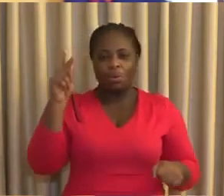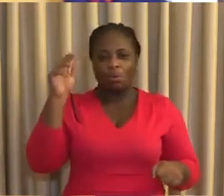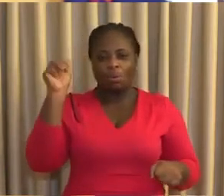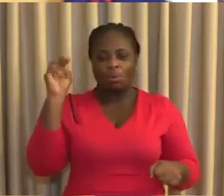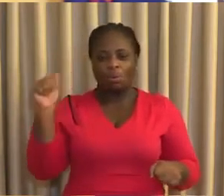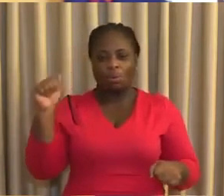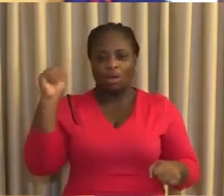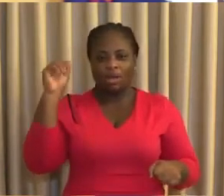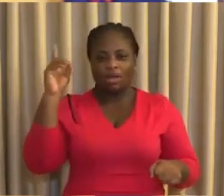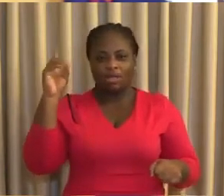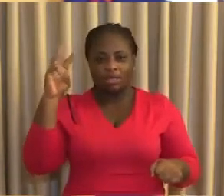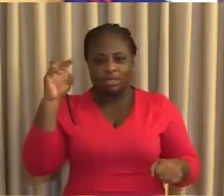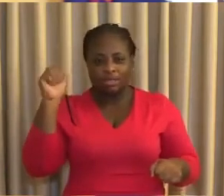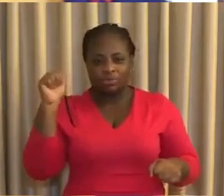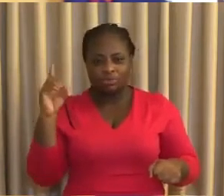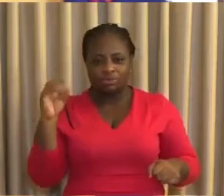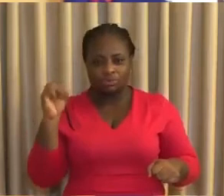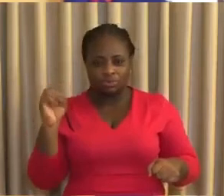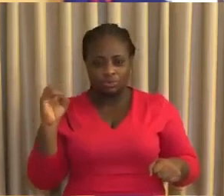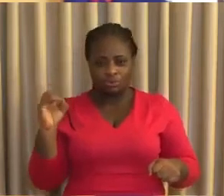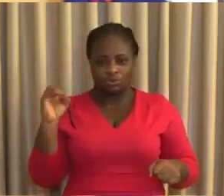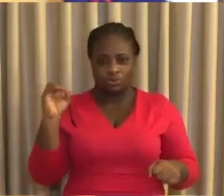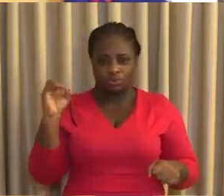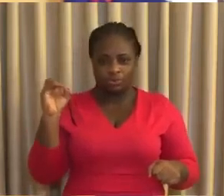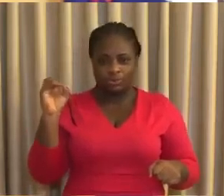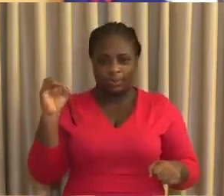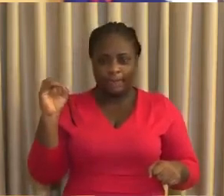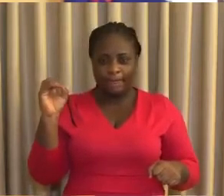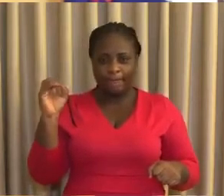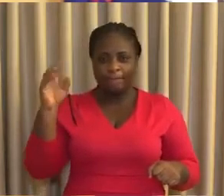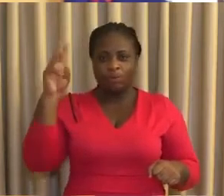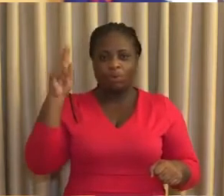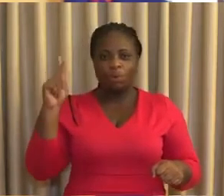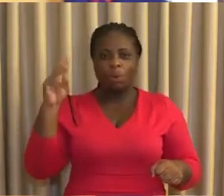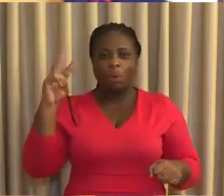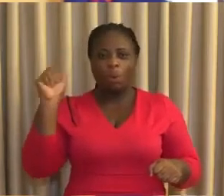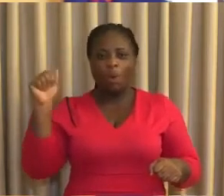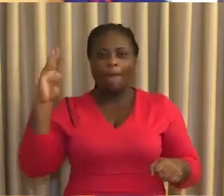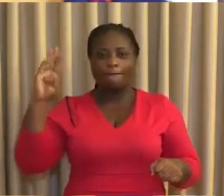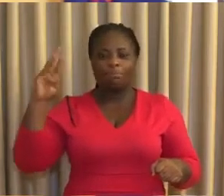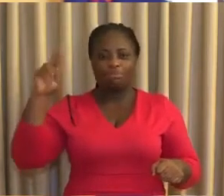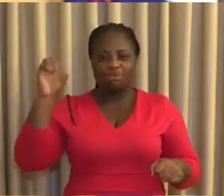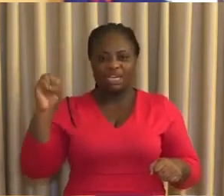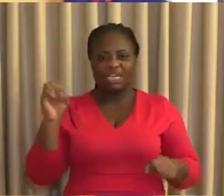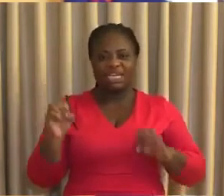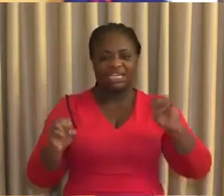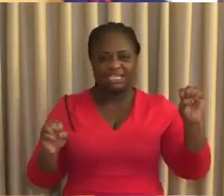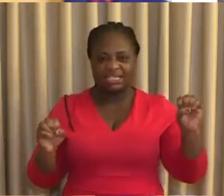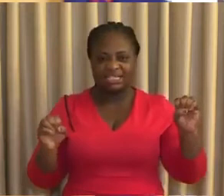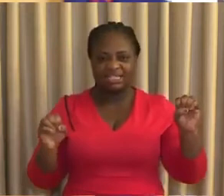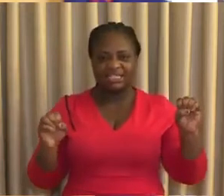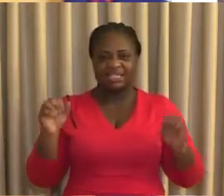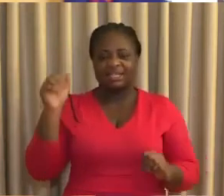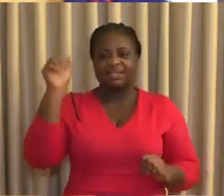Echimanwebieja Municipality, Kwabre East Municipality, Ejesu Municipality,